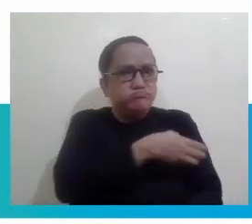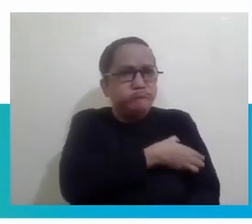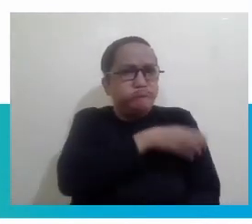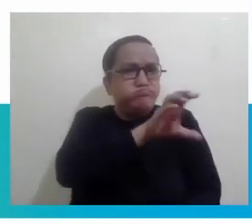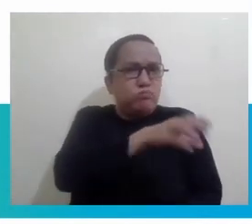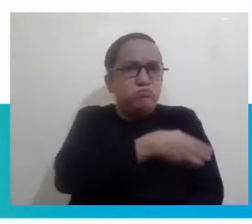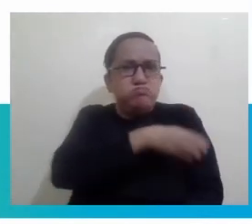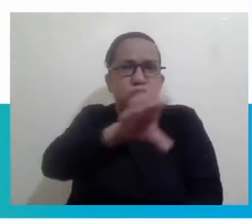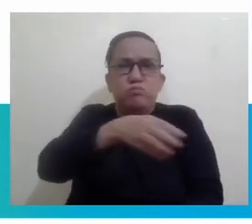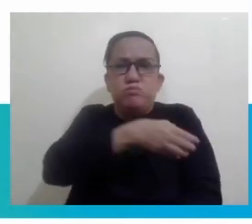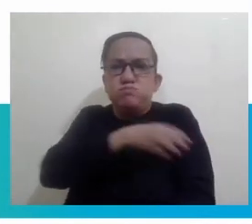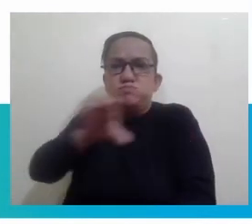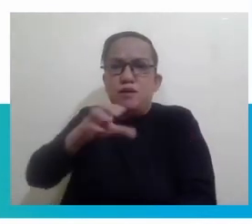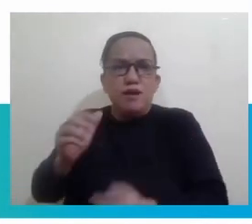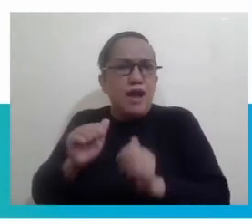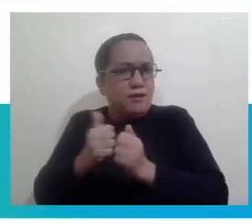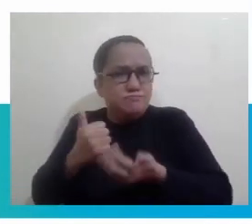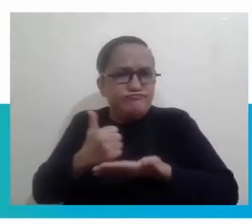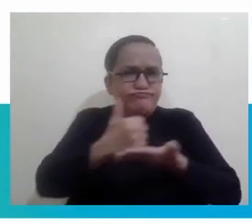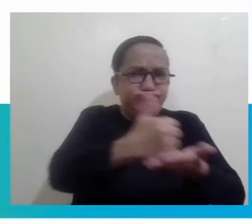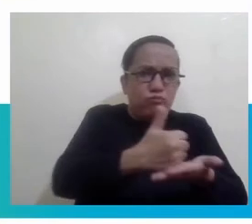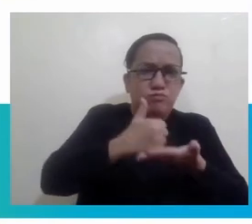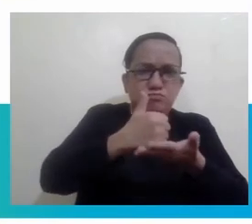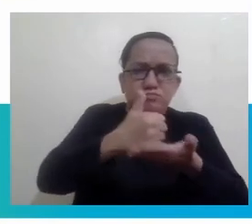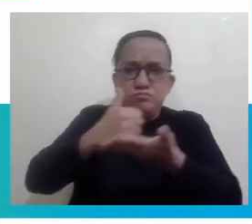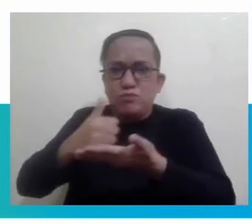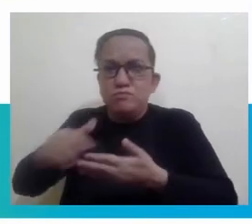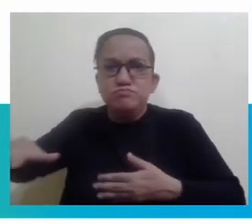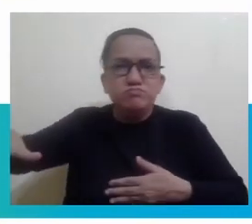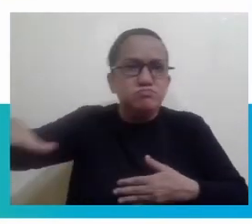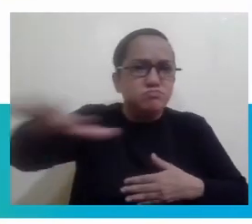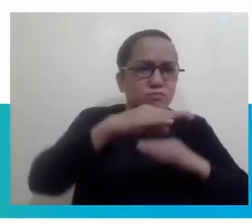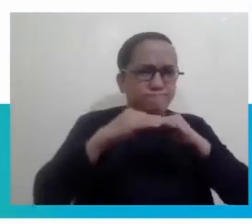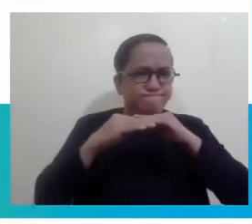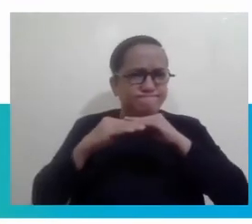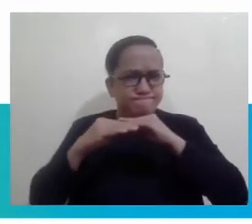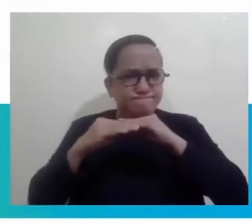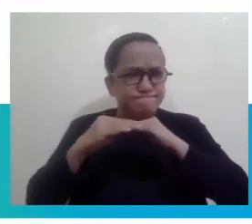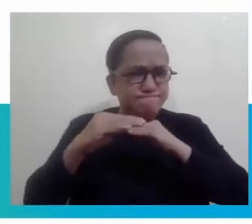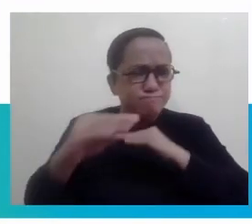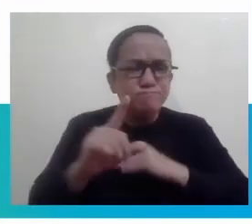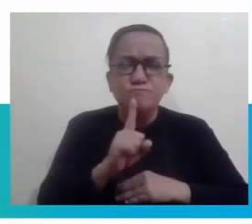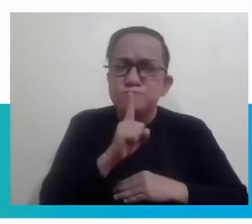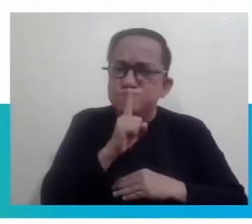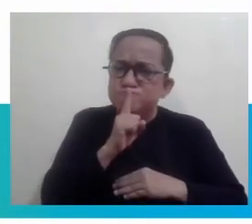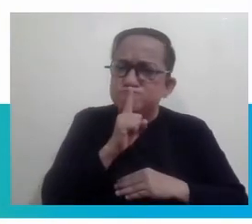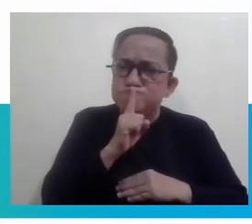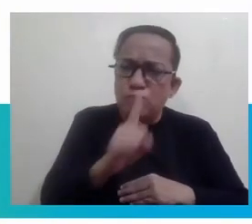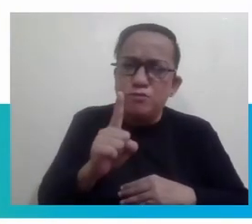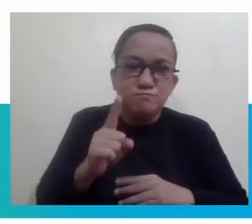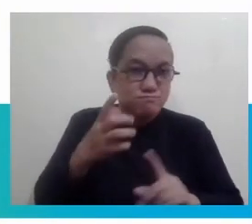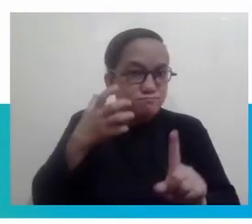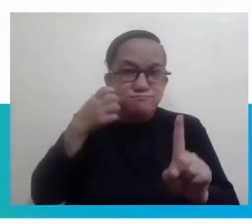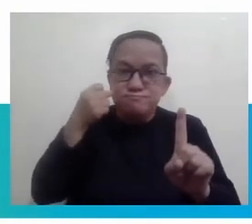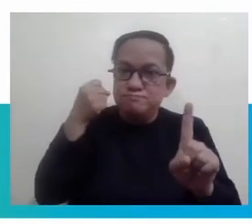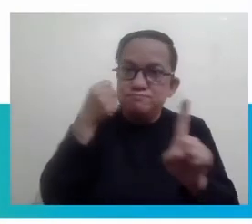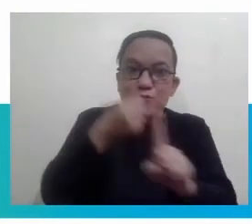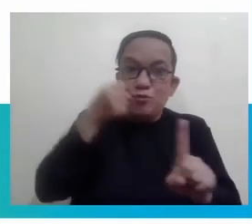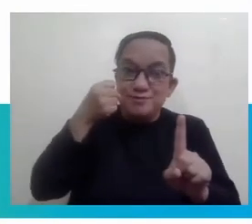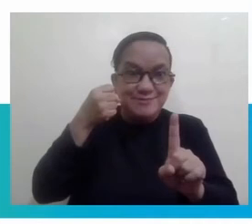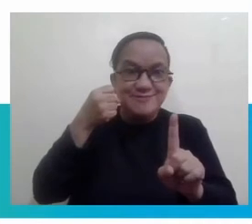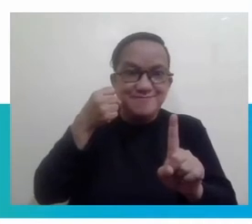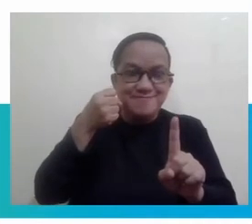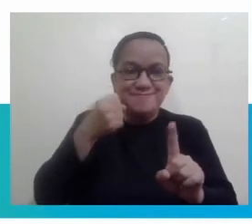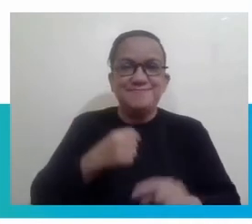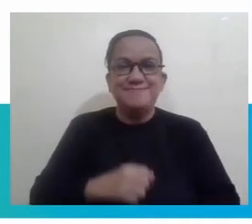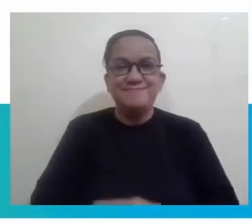extremely powerful and positive. Thank you, Ingrid. And for me, you know, what I really drew out